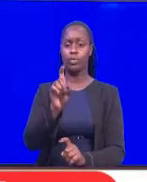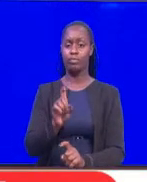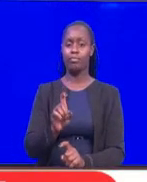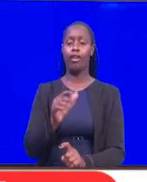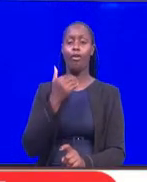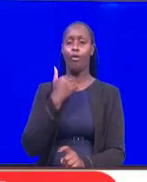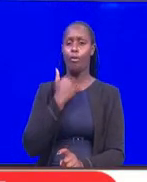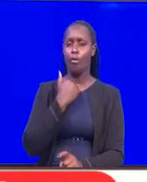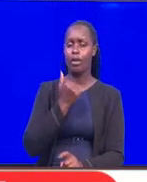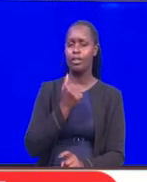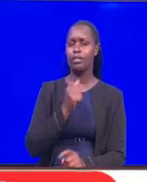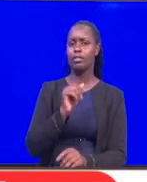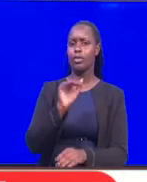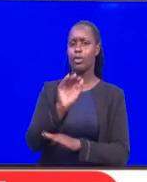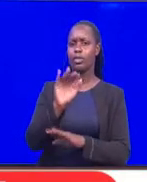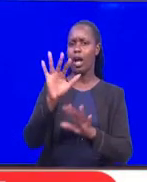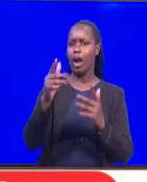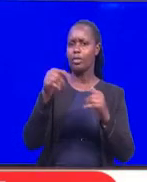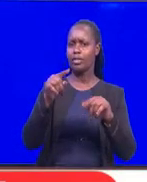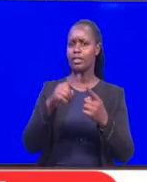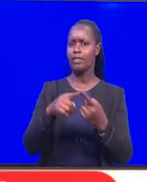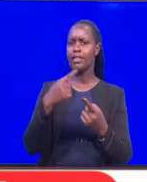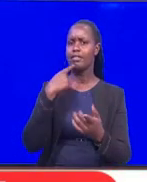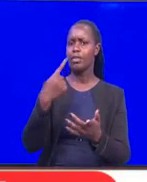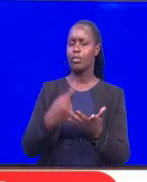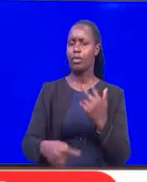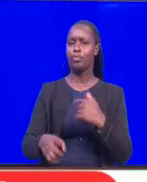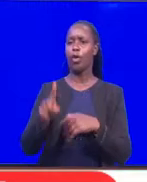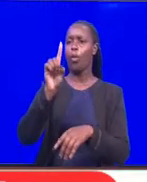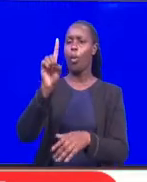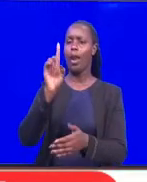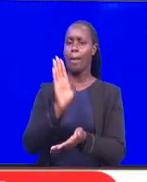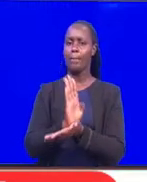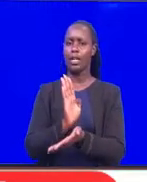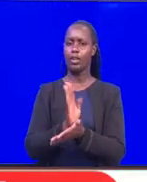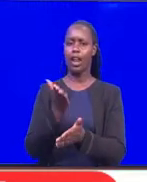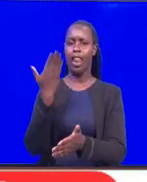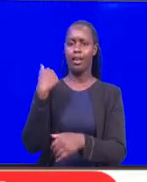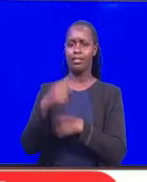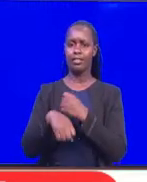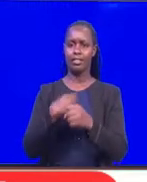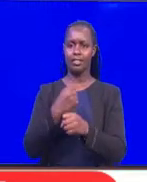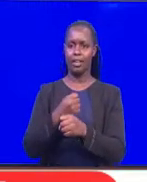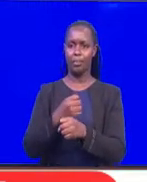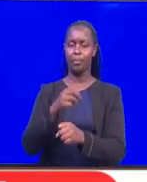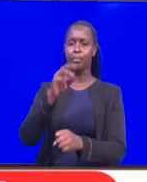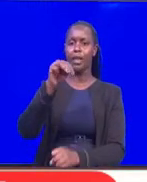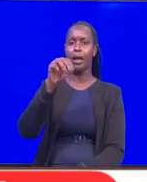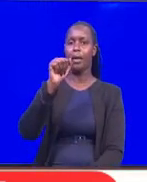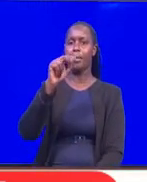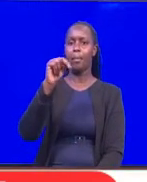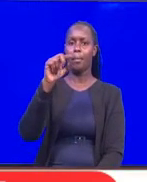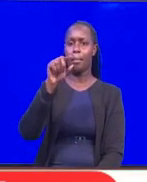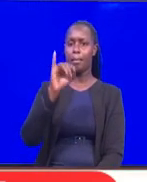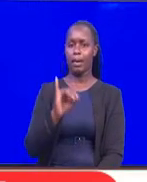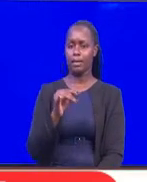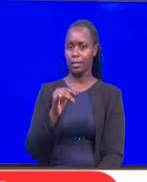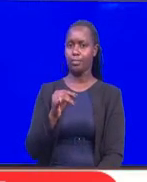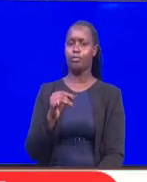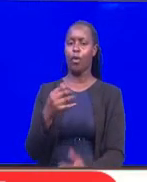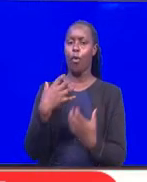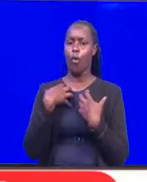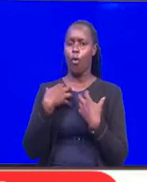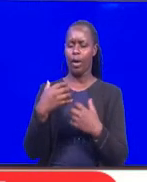how he amassed 1 billion shillings last year. Maangi had previously attributed the wealth to his businesses,